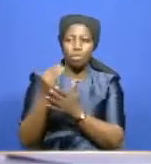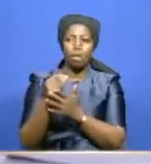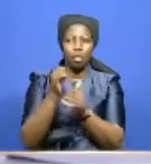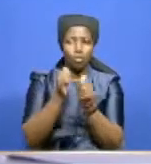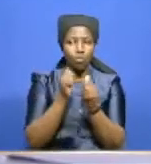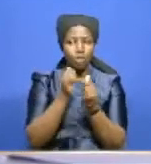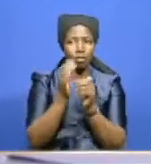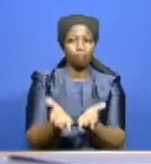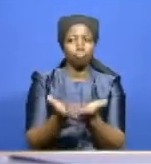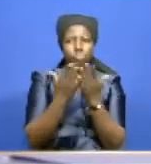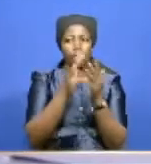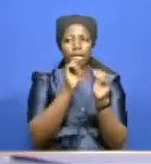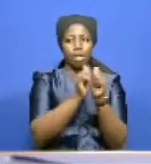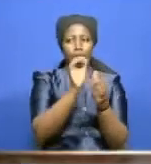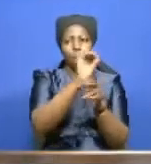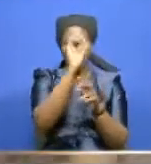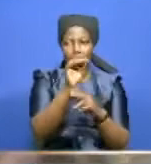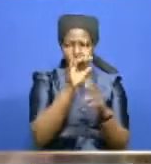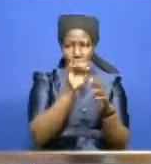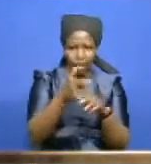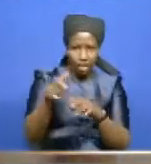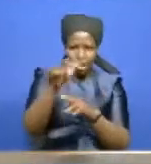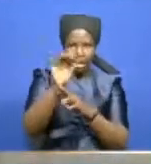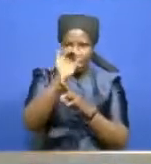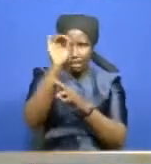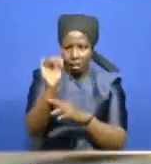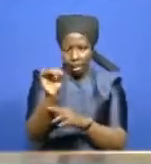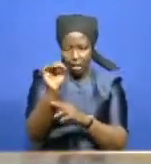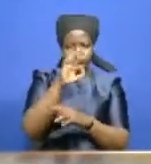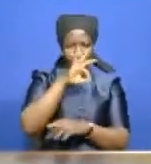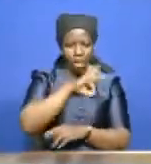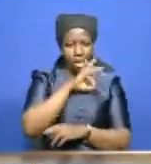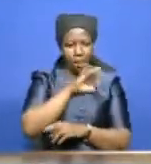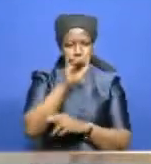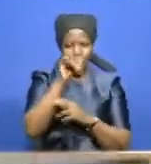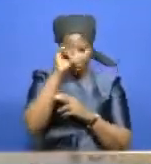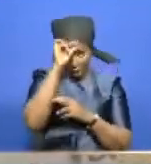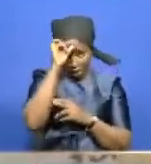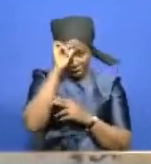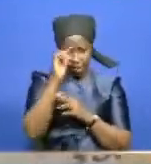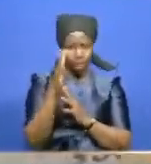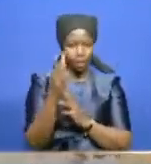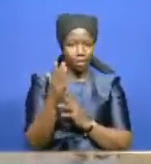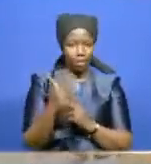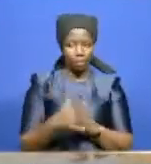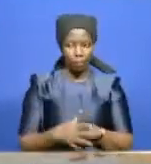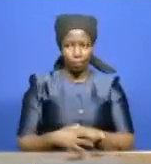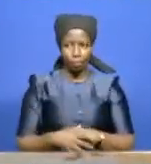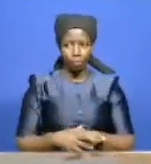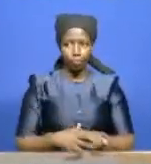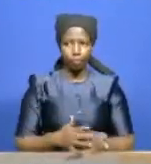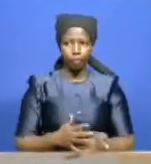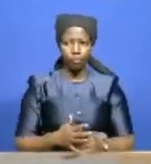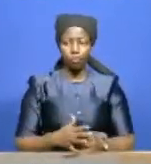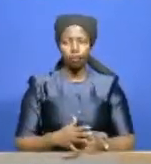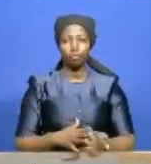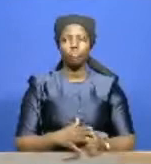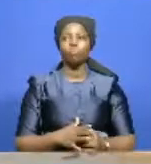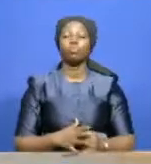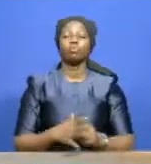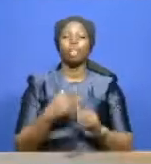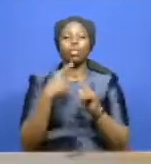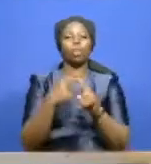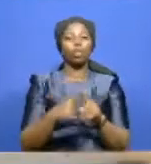a 10% increase in interest income from government securities. Total interest income dipped 3.4%